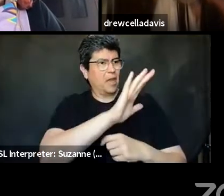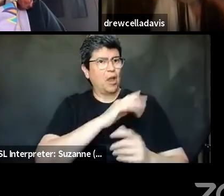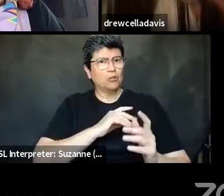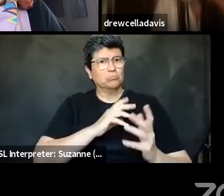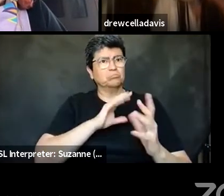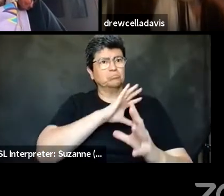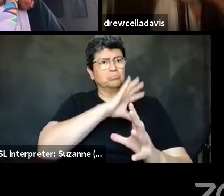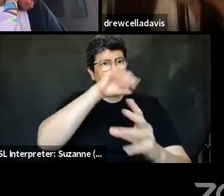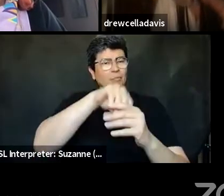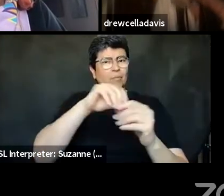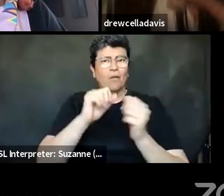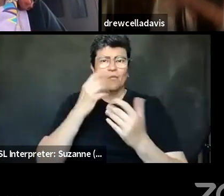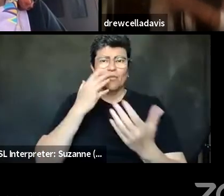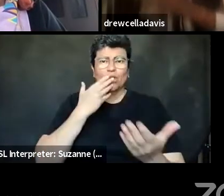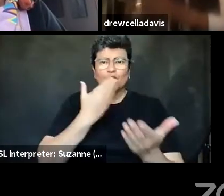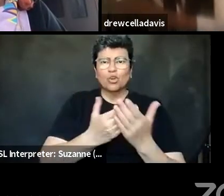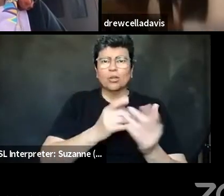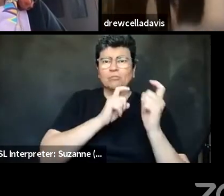good,